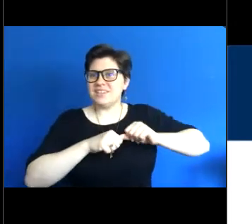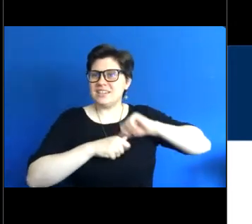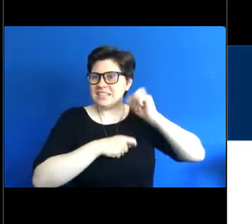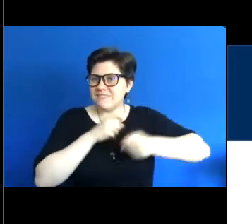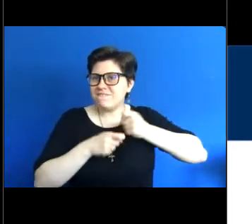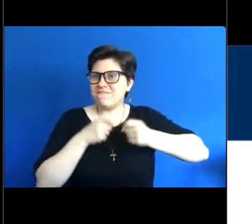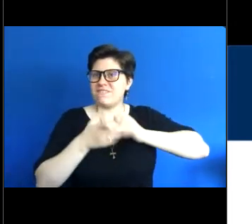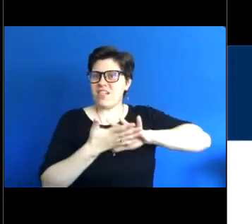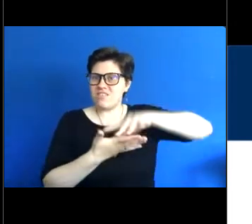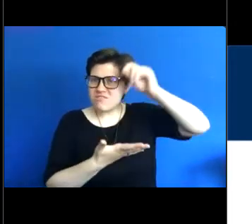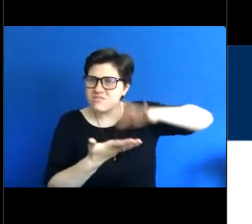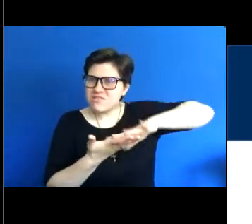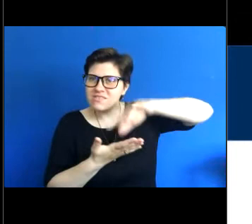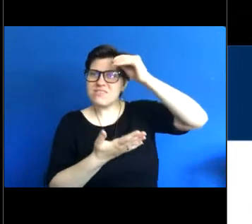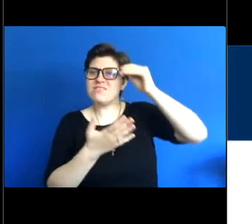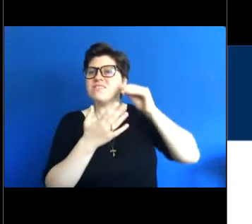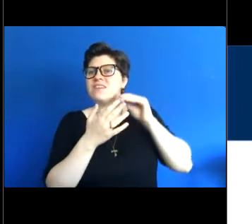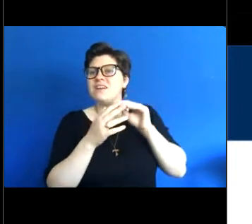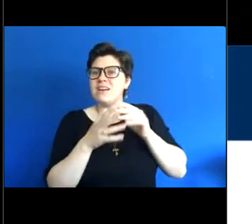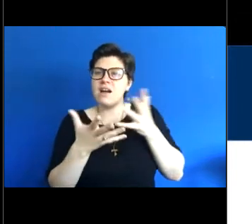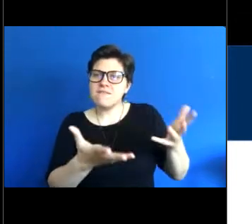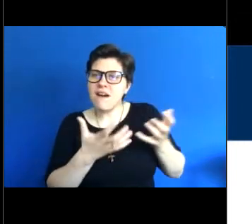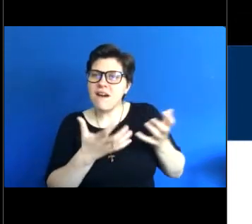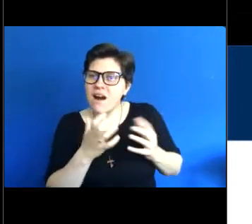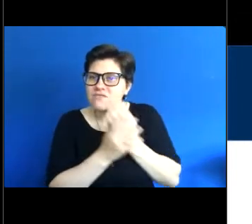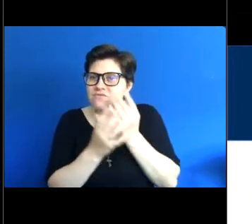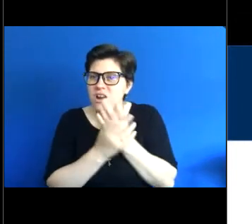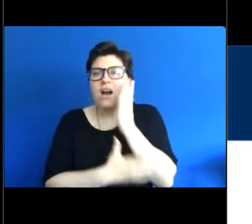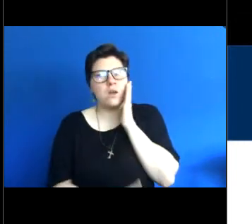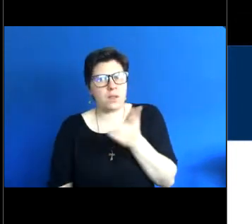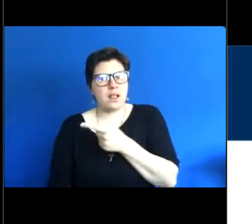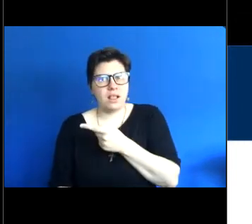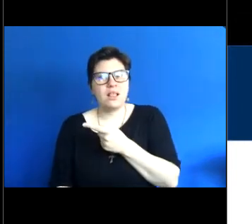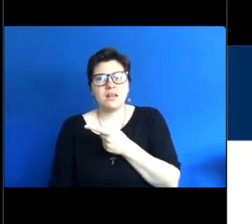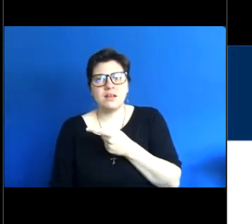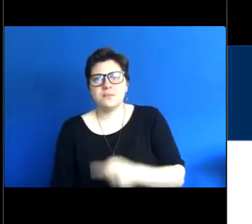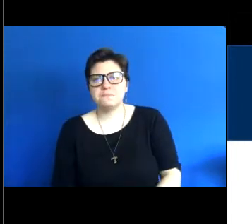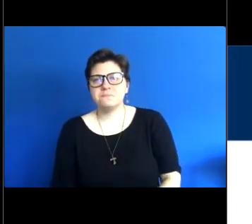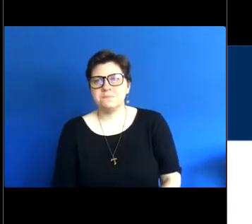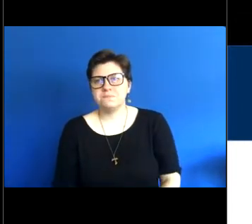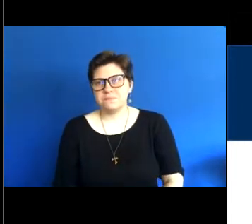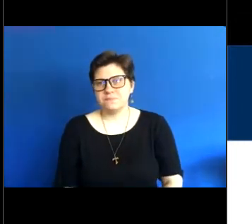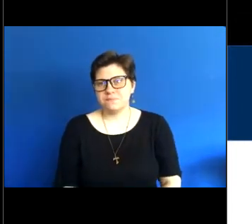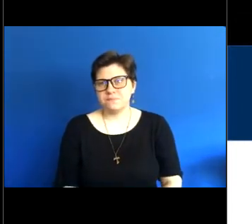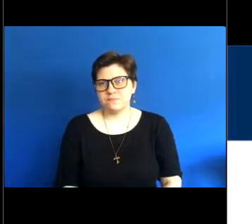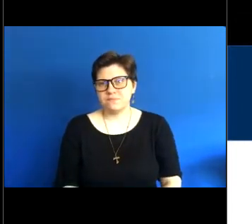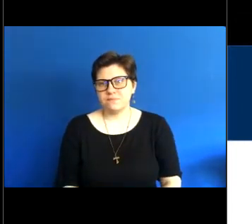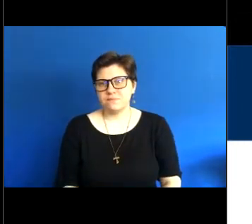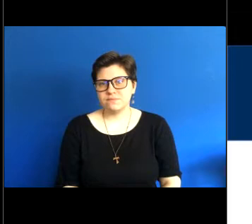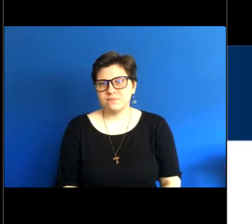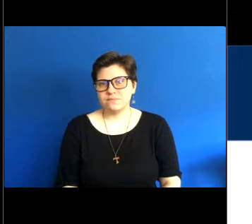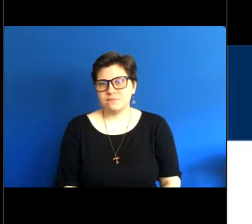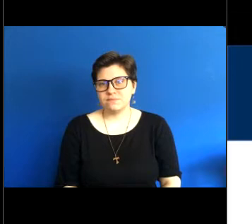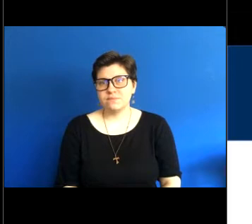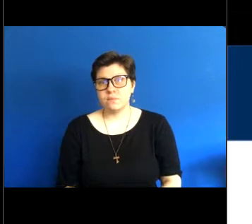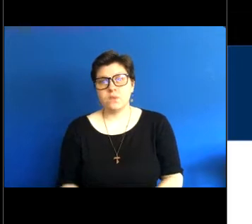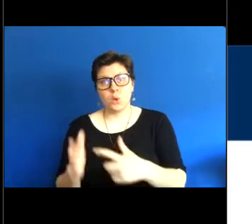learn, to be able to continue to want to grow in their faith in our classrooms. We also need to